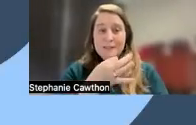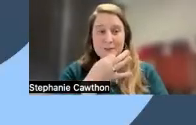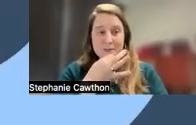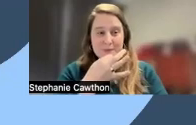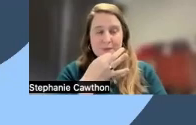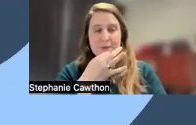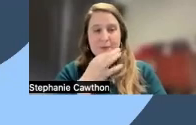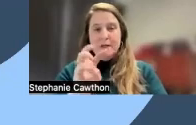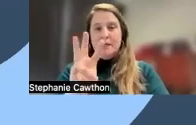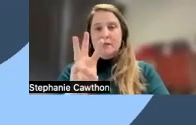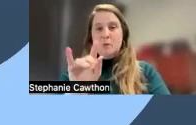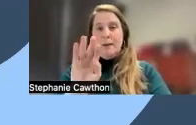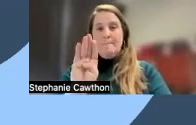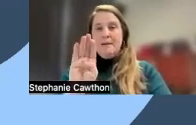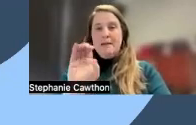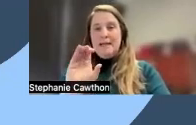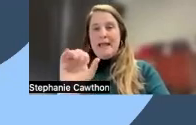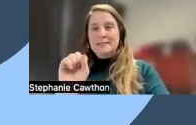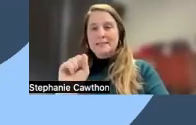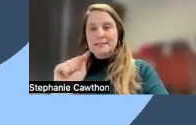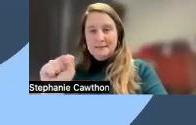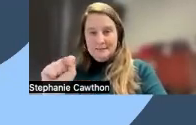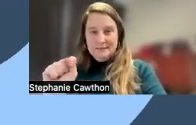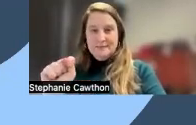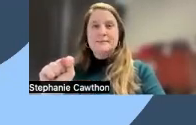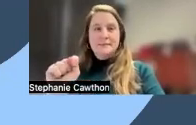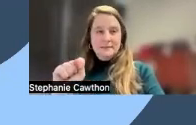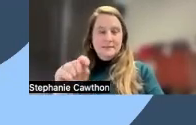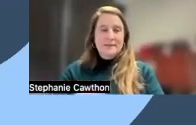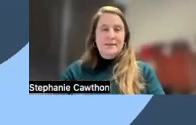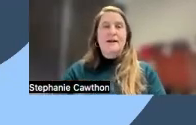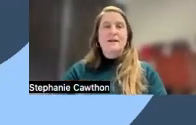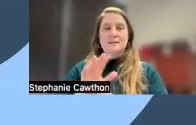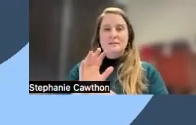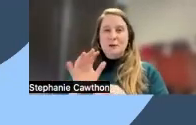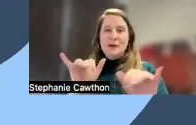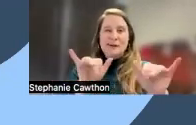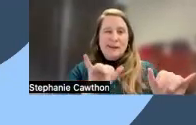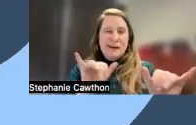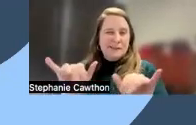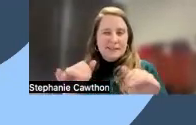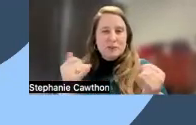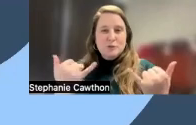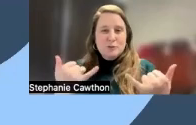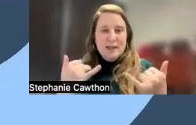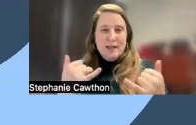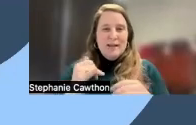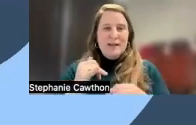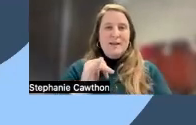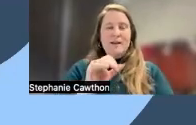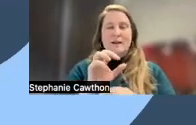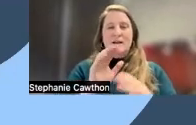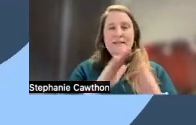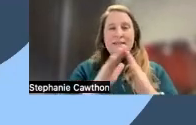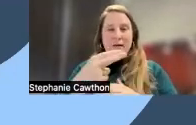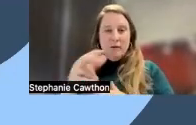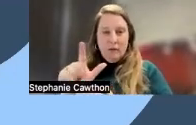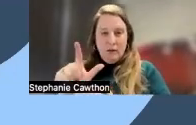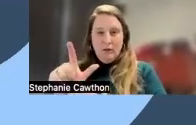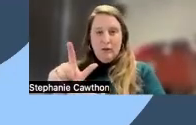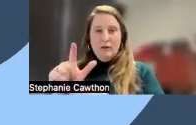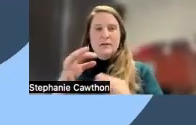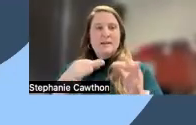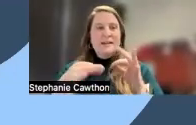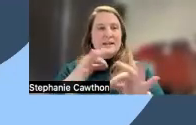Okay. Also coming soon is a webcast. So it's sort of similar to what we're